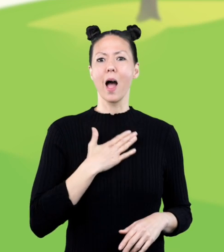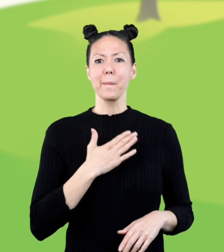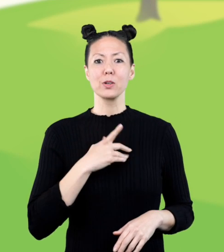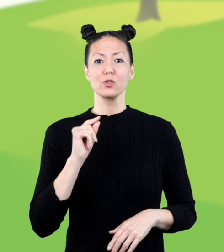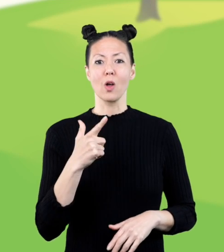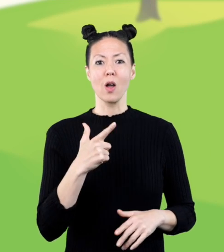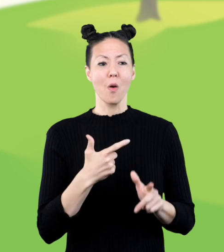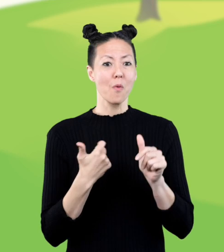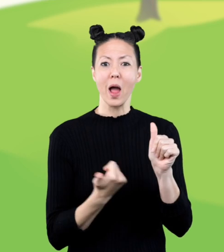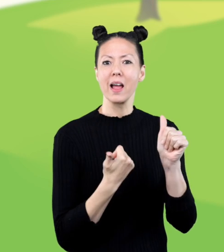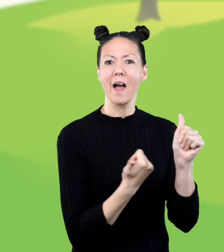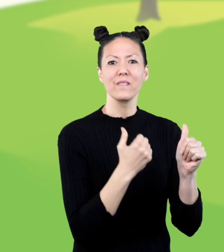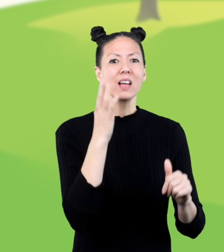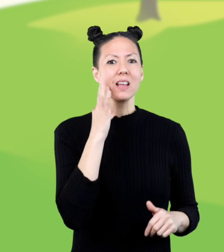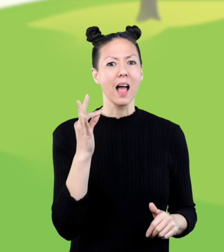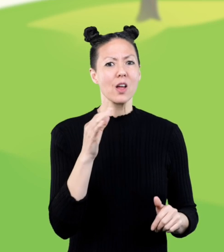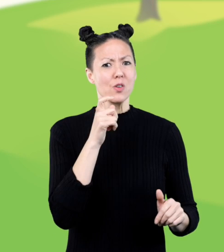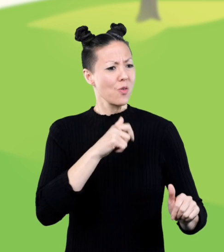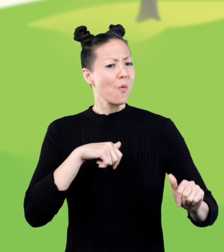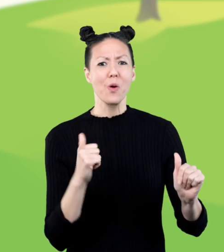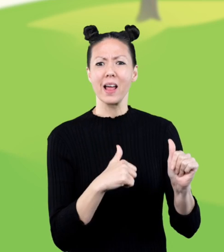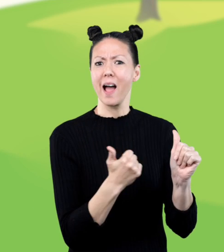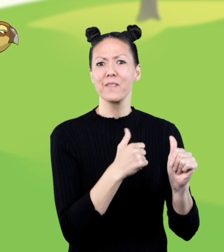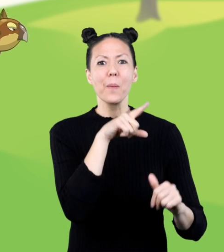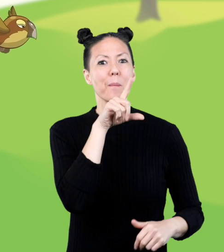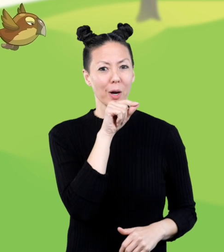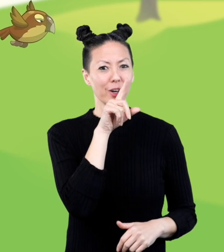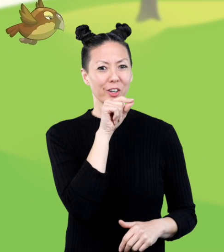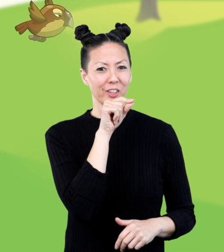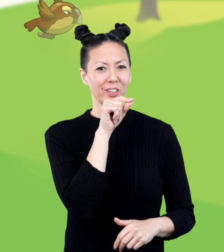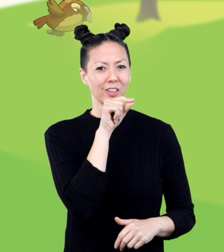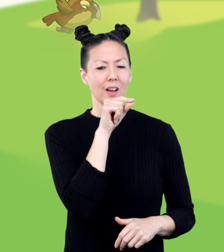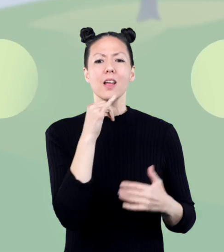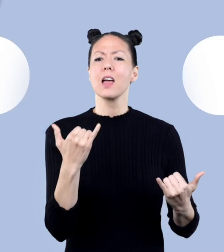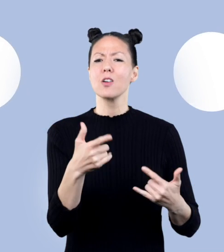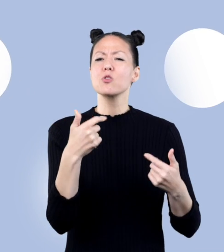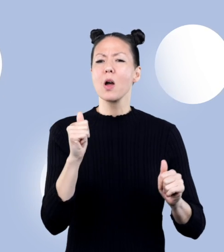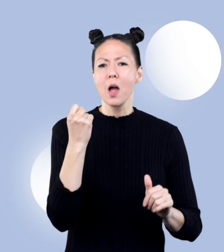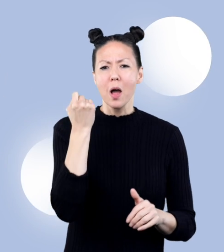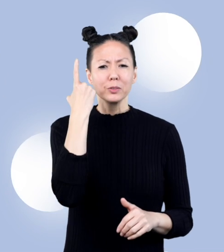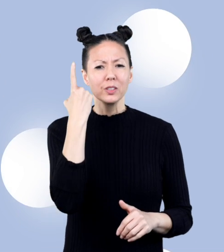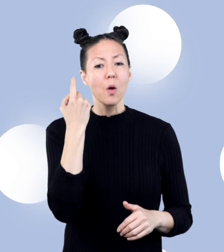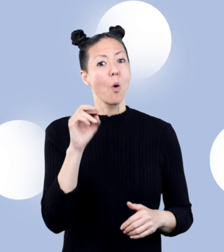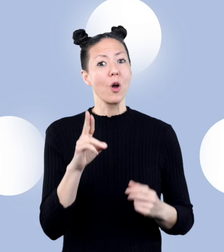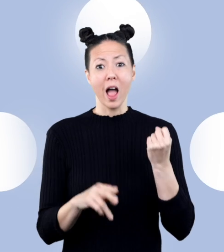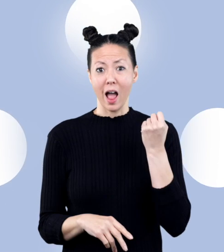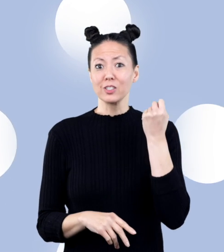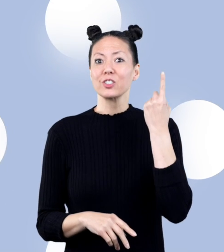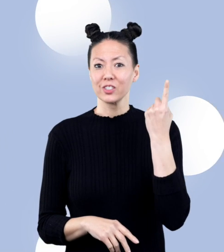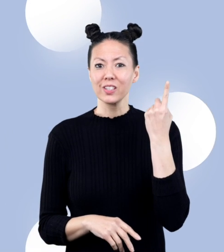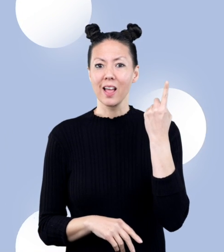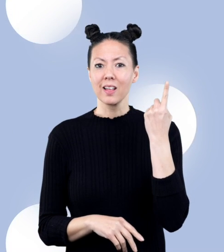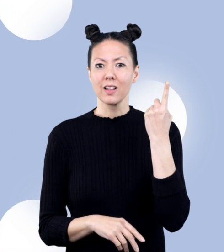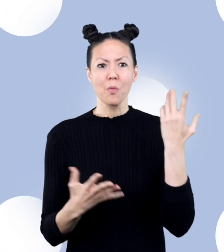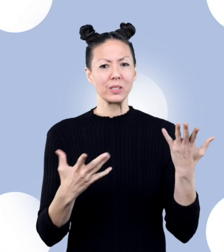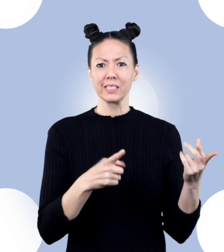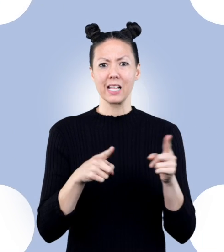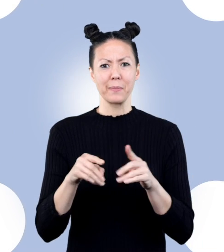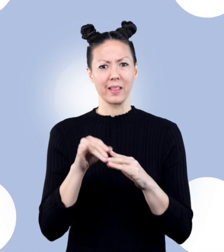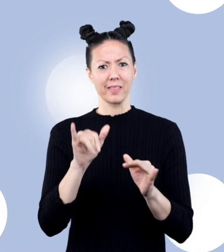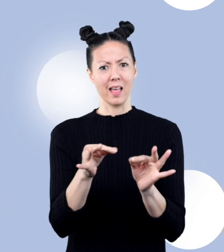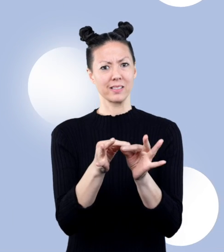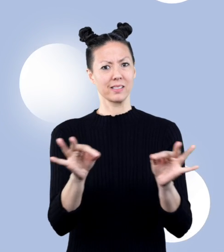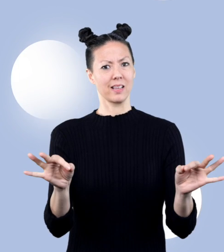dog ran after the cat, who was chasing a bird. Now, try to comprehend or understand